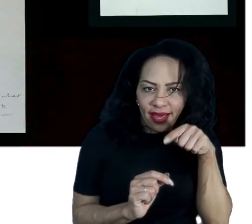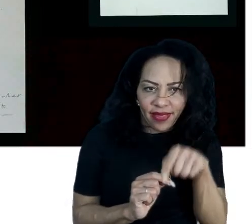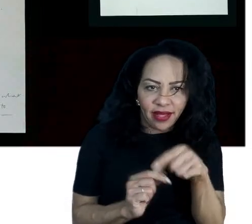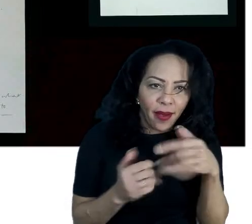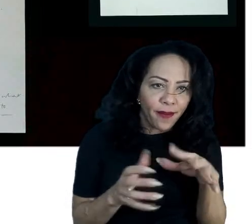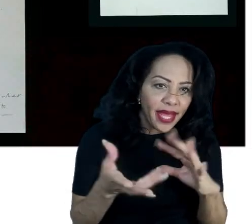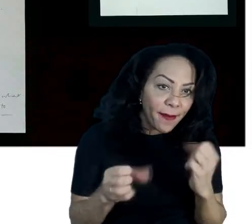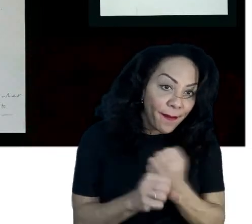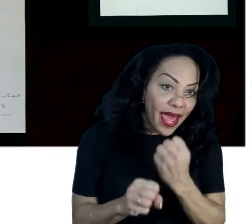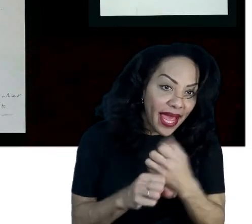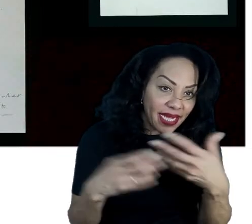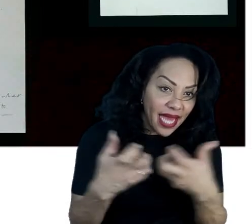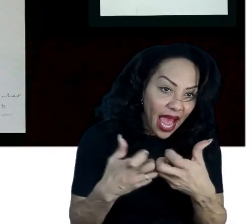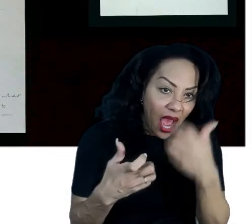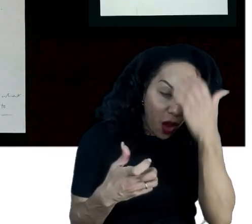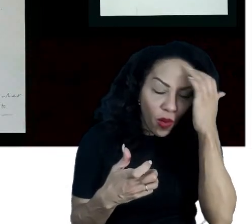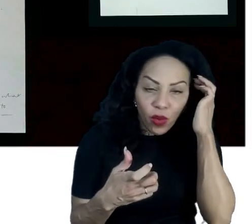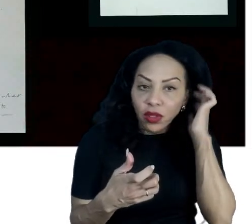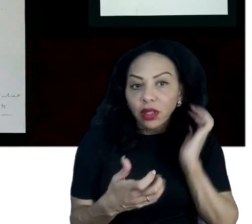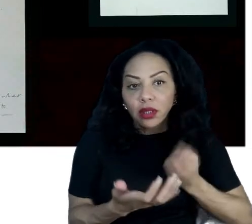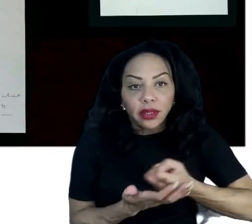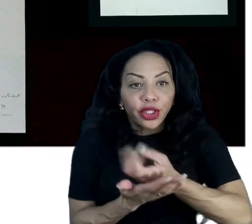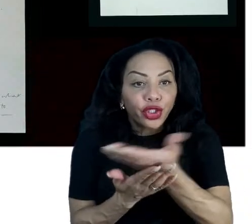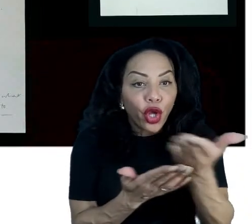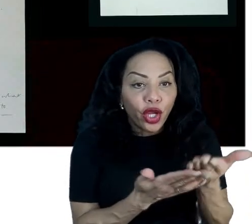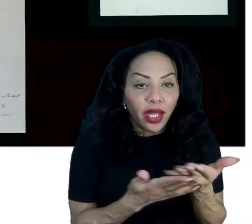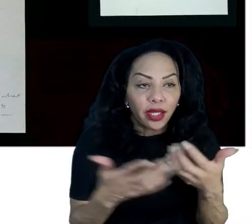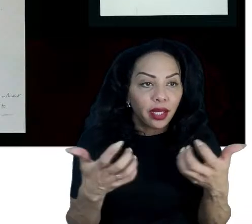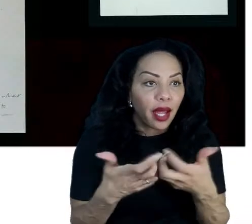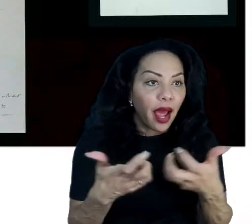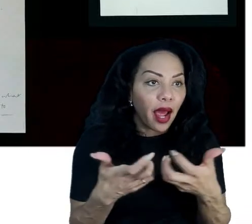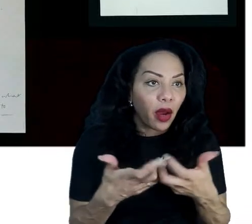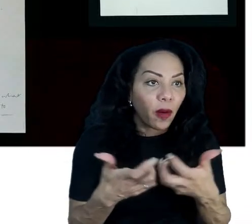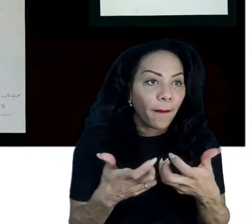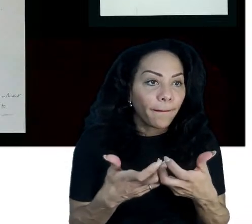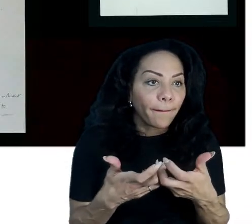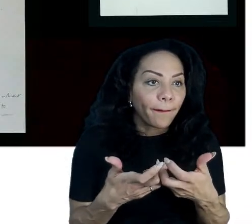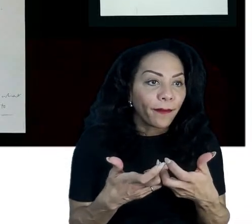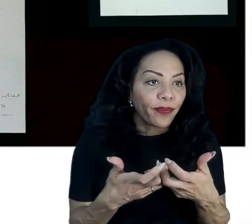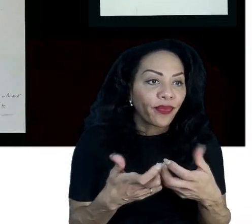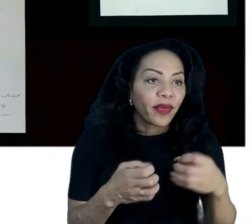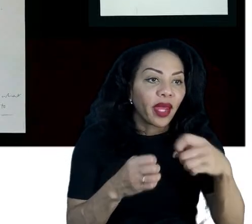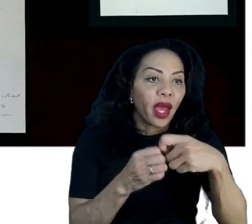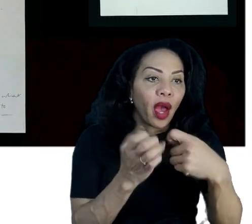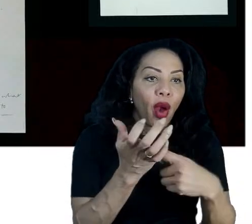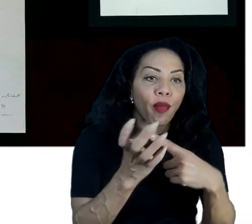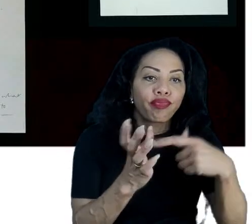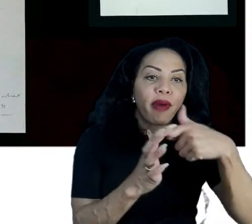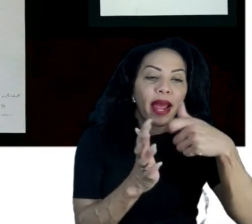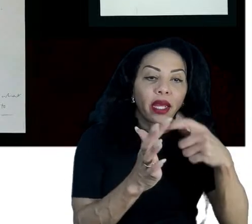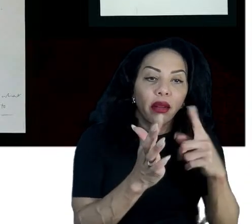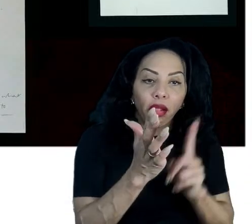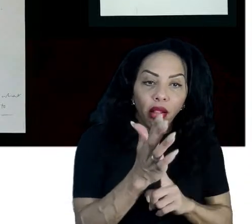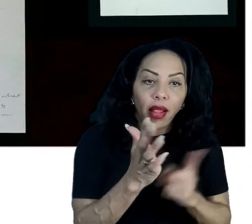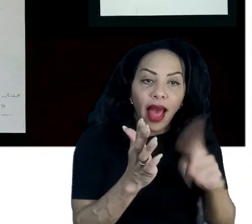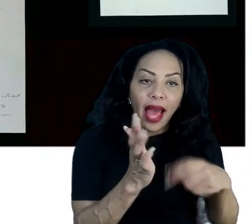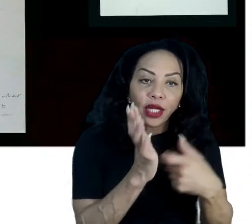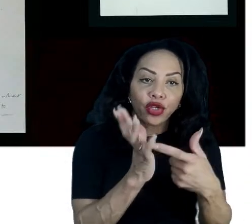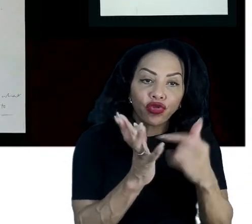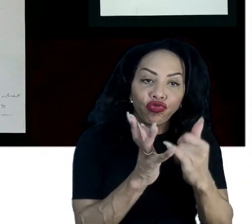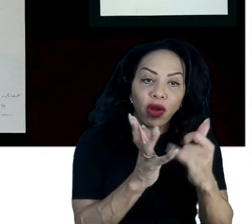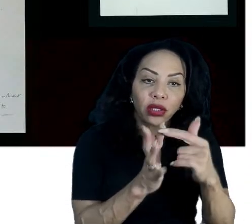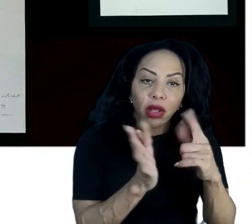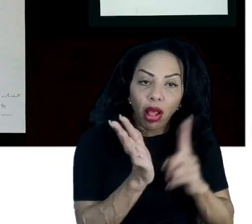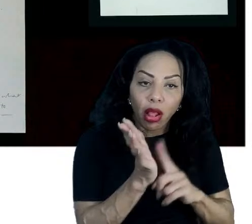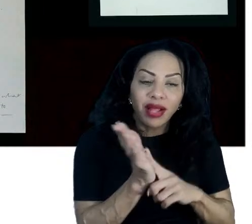circulated. And Bracknell and Russell say that documents and archive records have an object